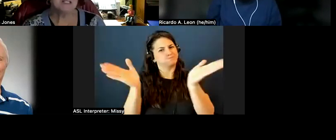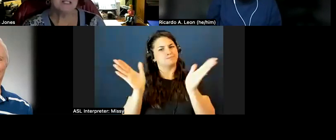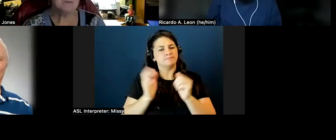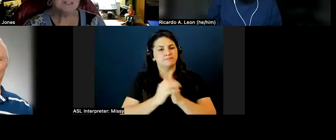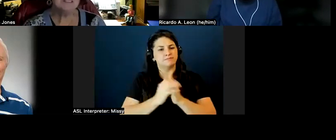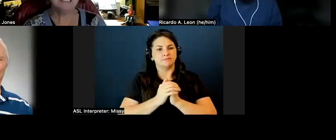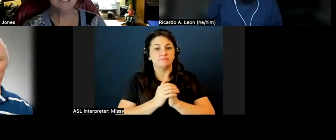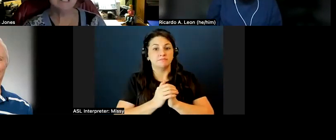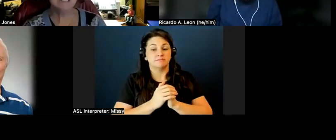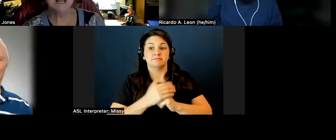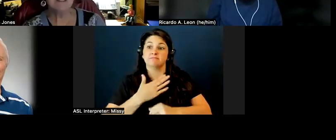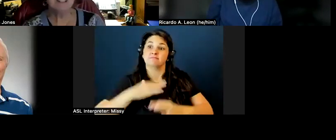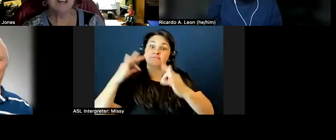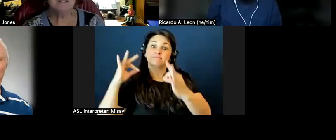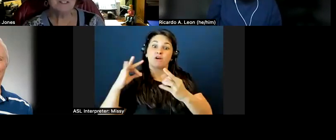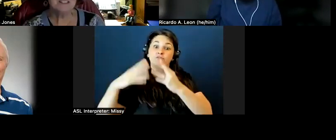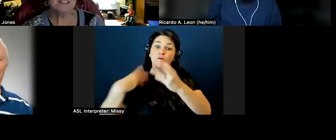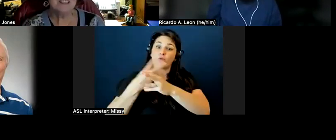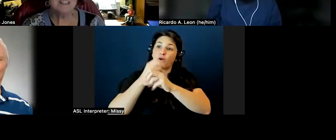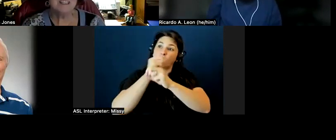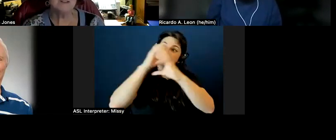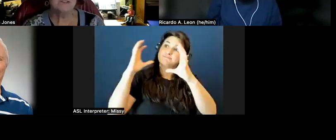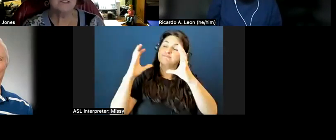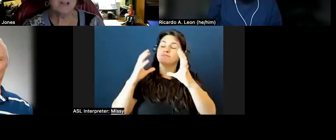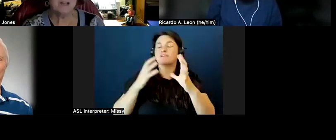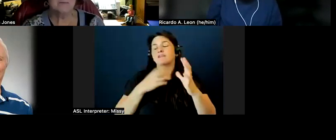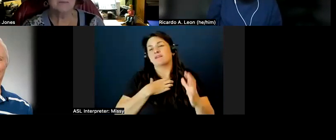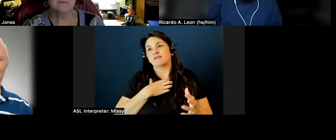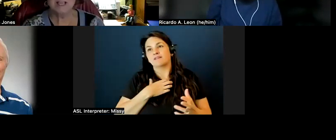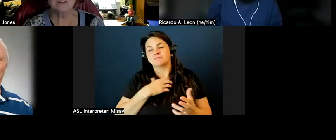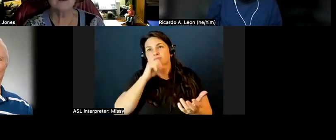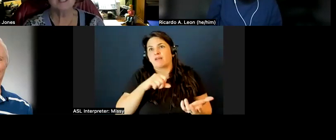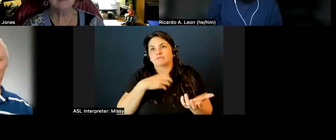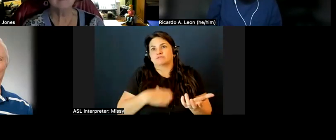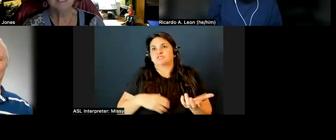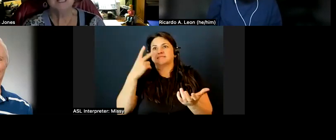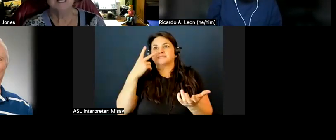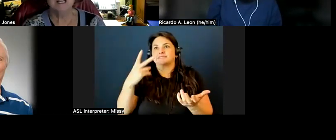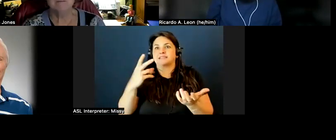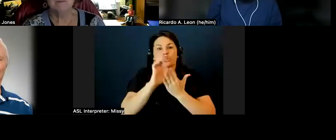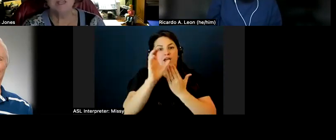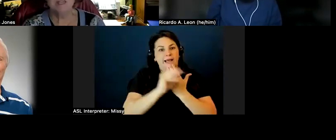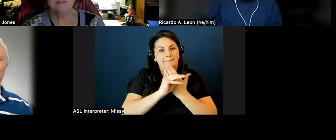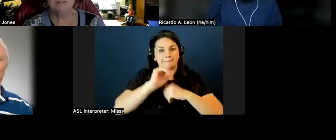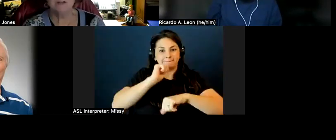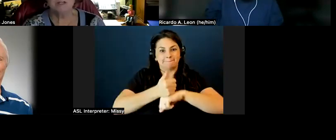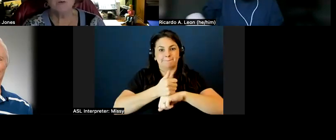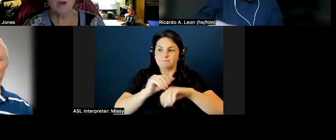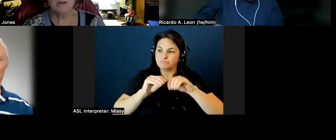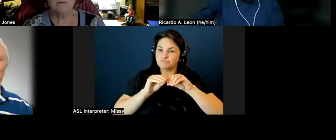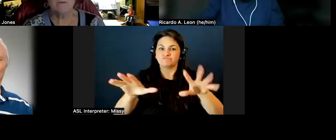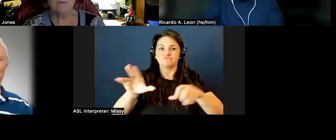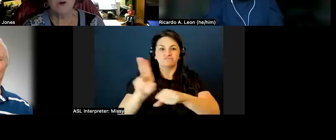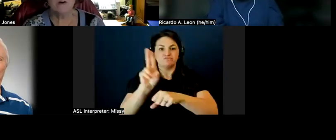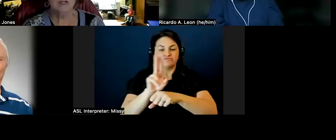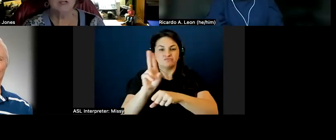my ideal world, I would love to see, some set curriculum that is,